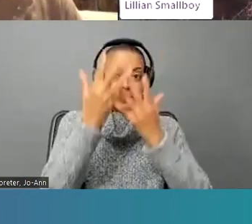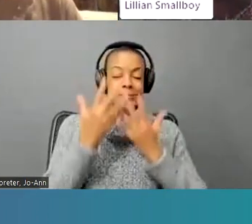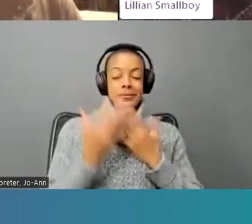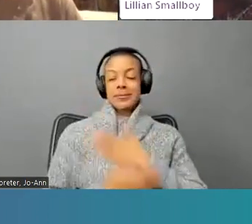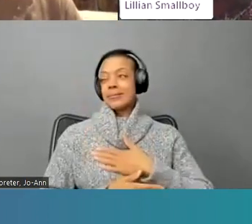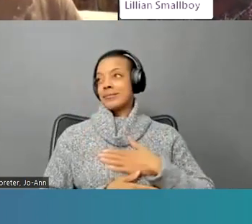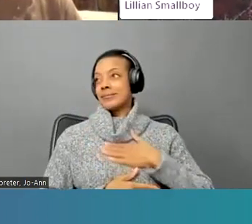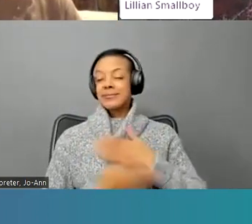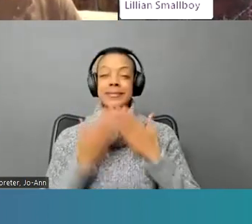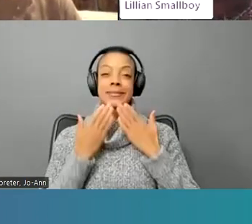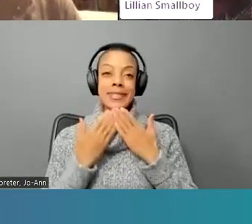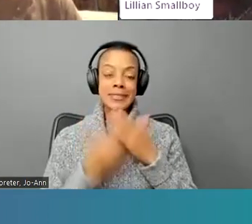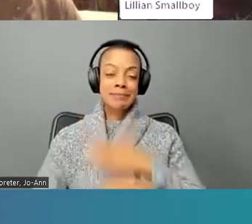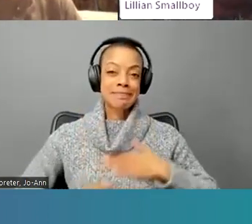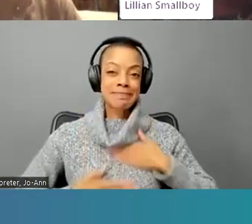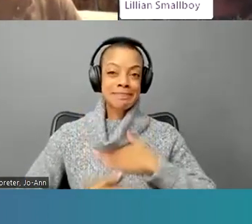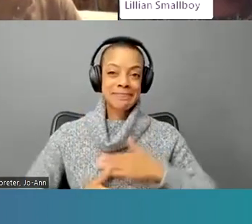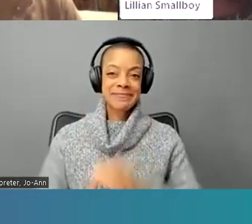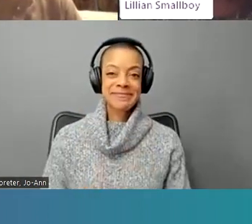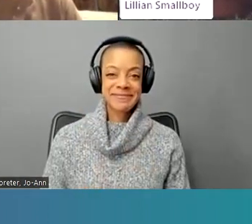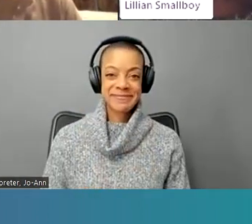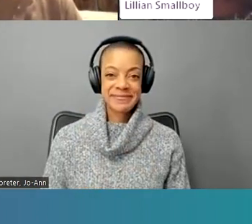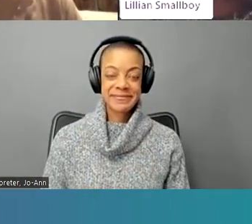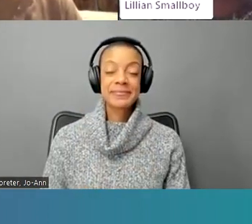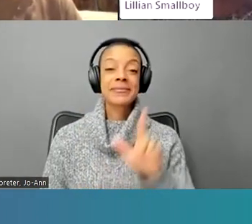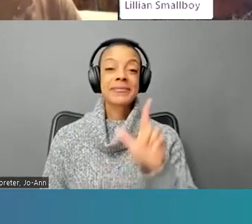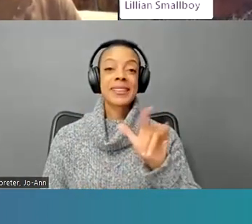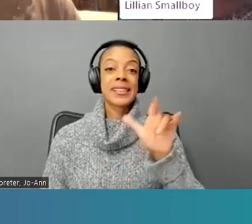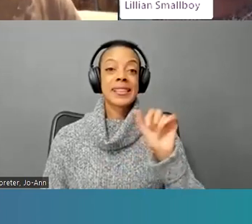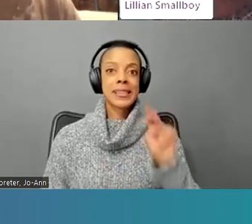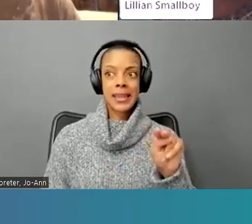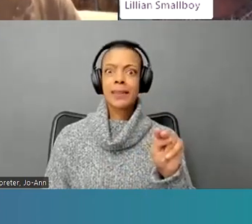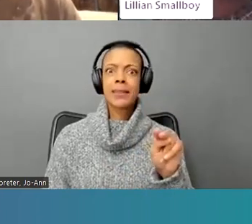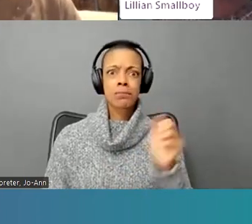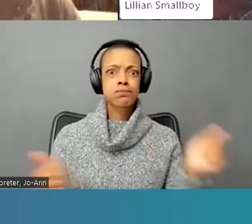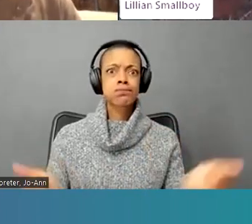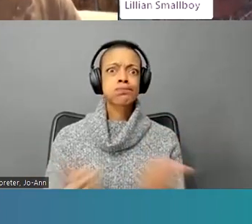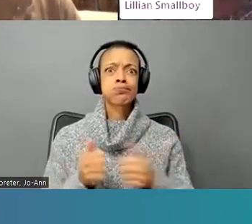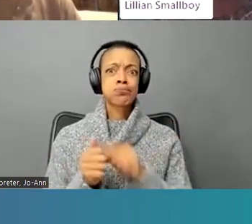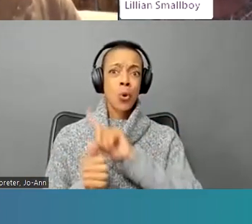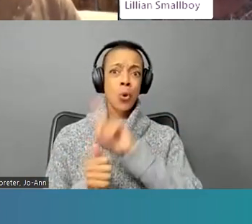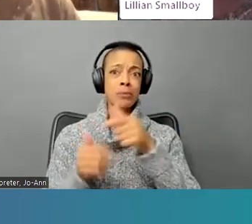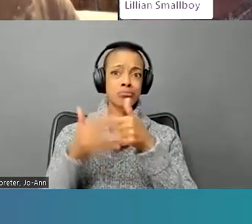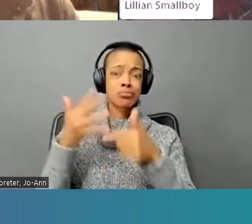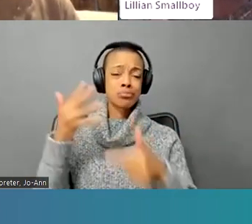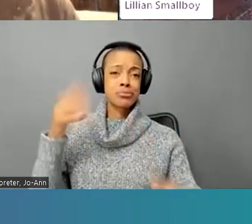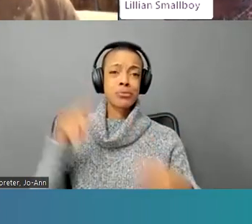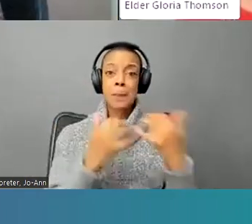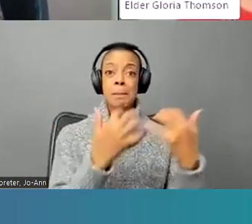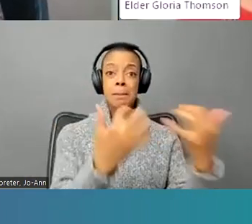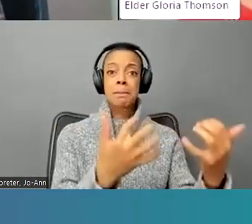And okay, so I have a whole bunch of questions here and from the audience. And oh, I'm